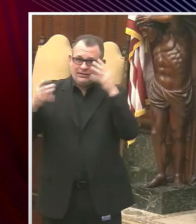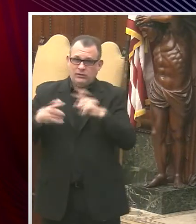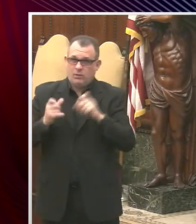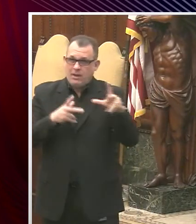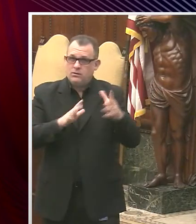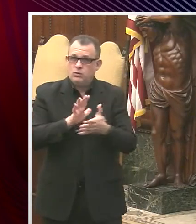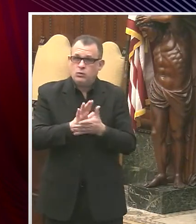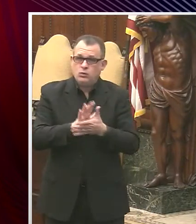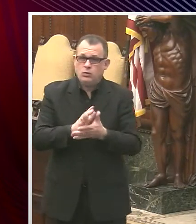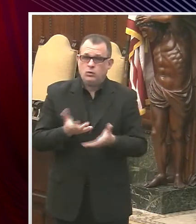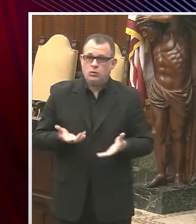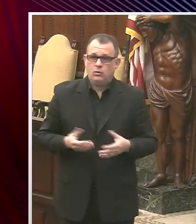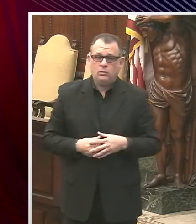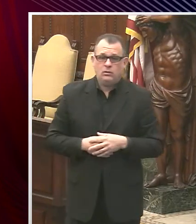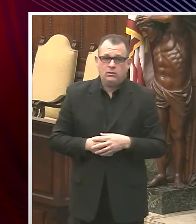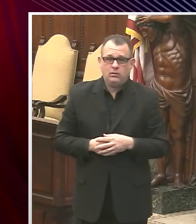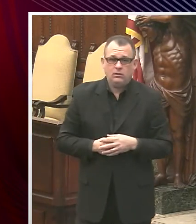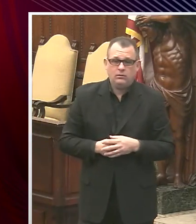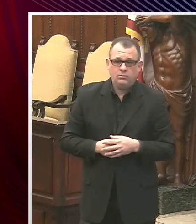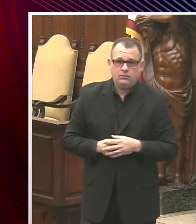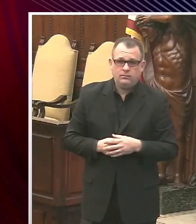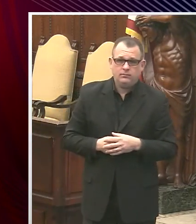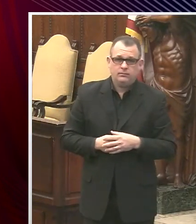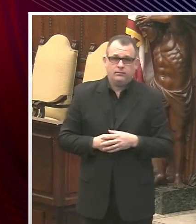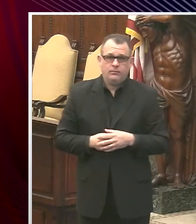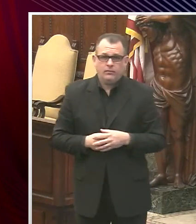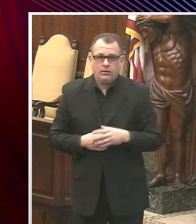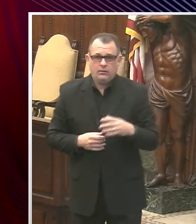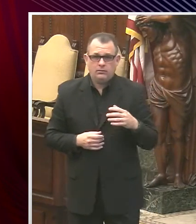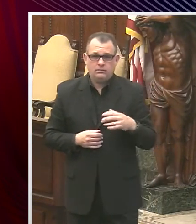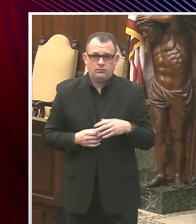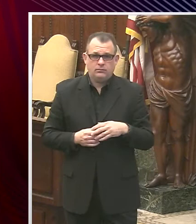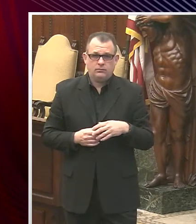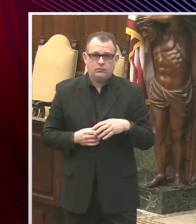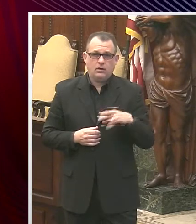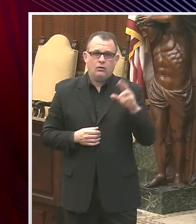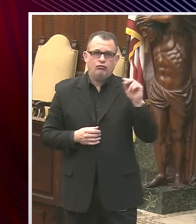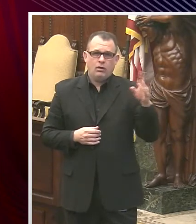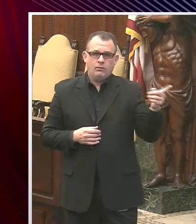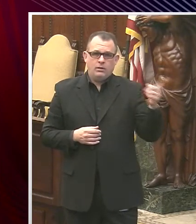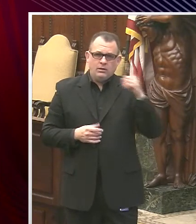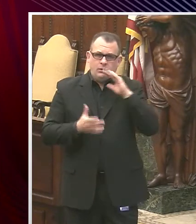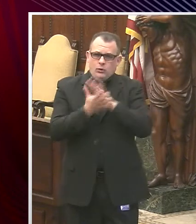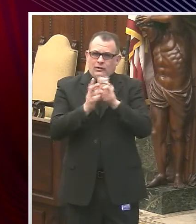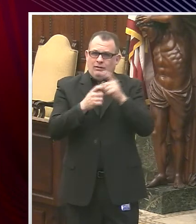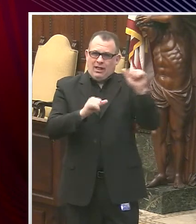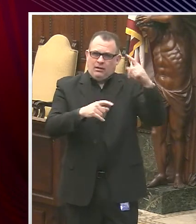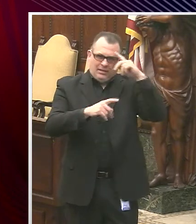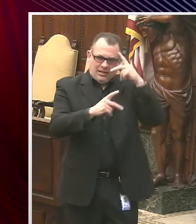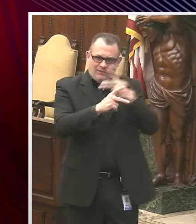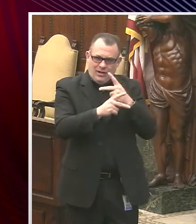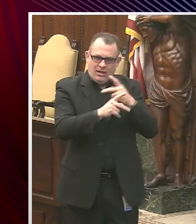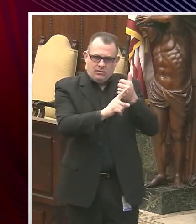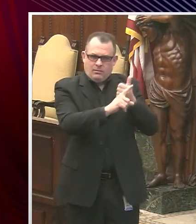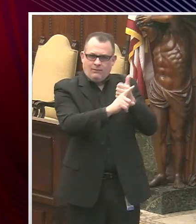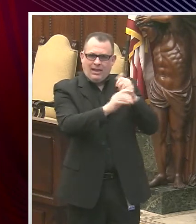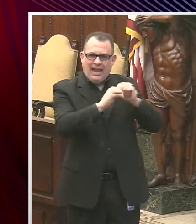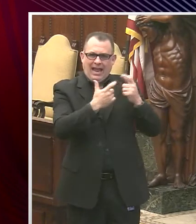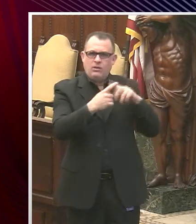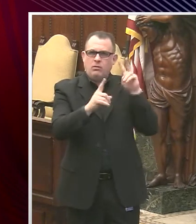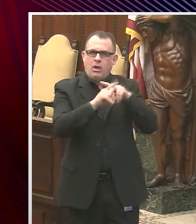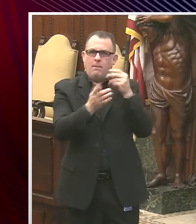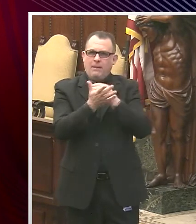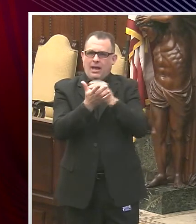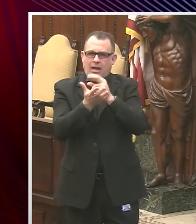schools? I think, like us, the district is in the process of figuring out how they'll use the money and what restrictions